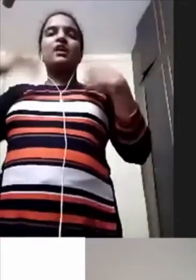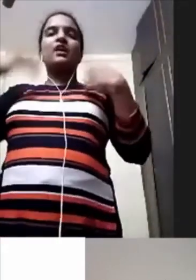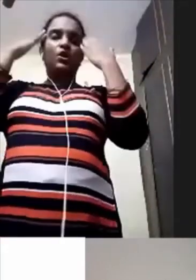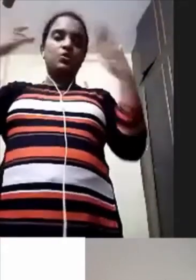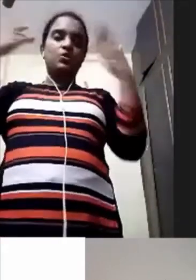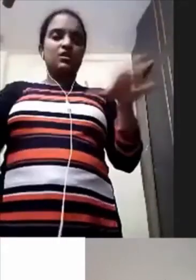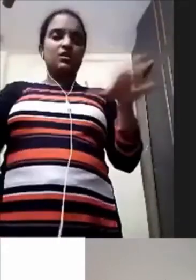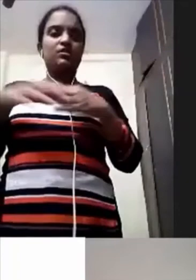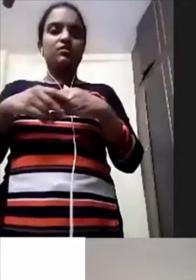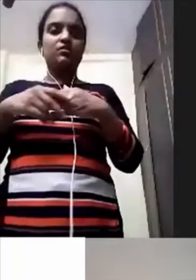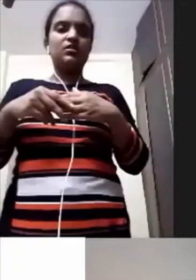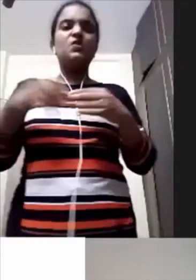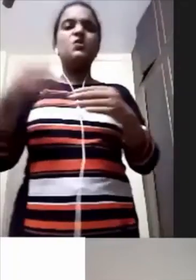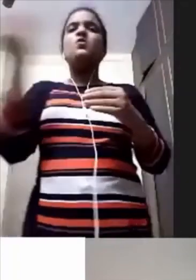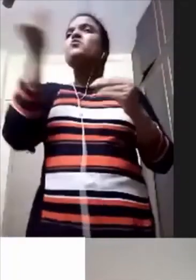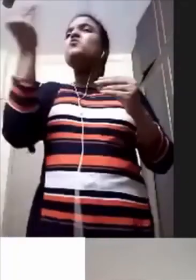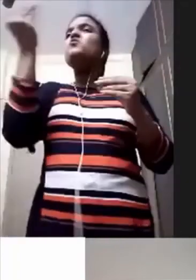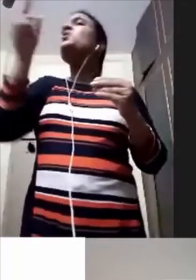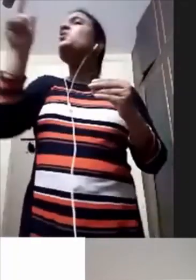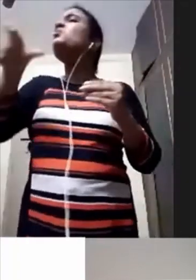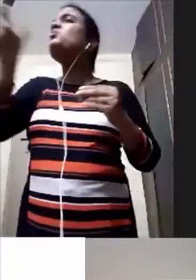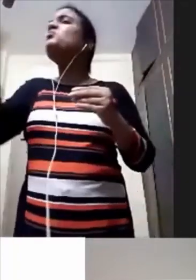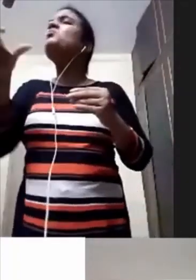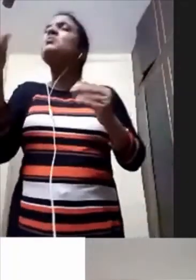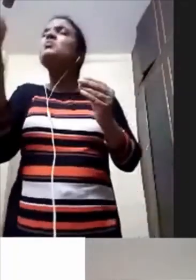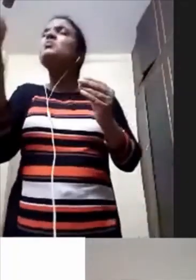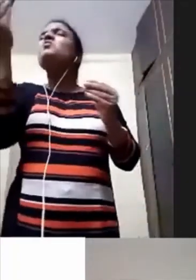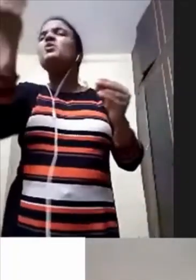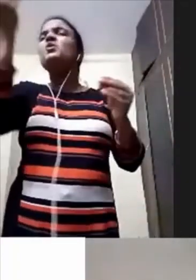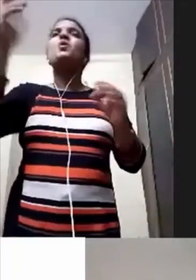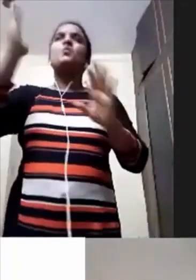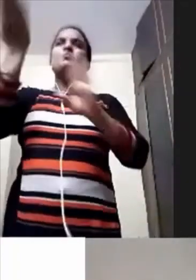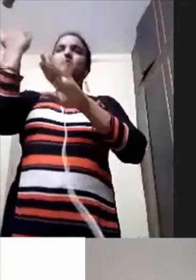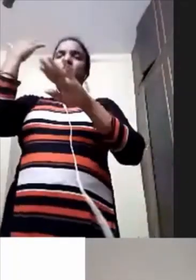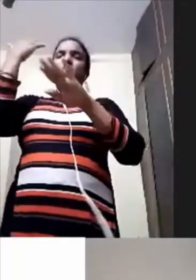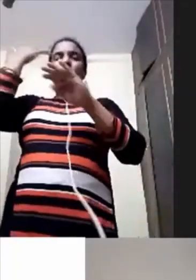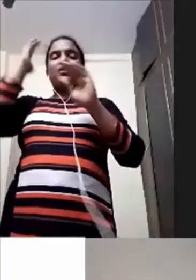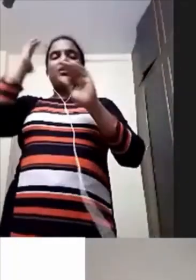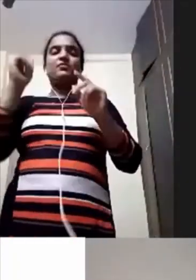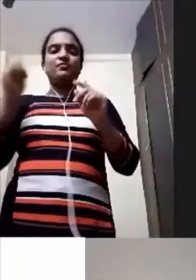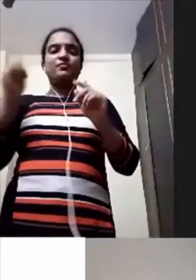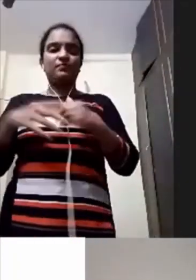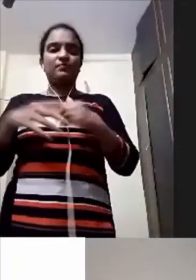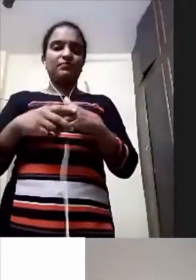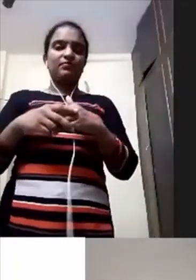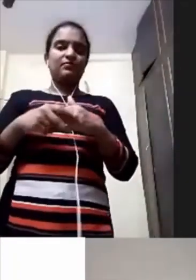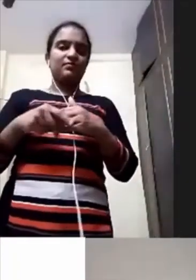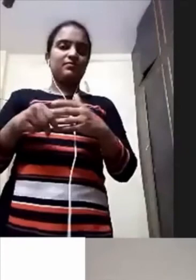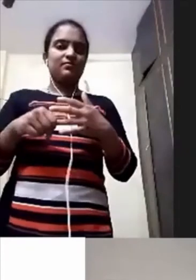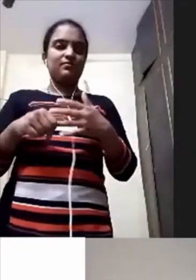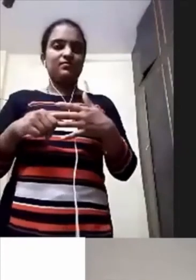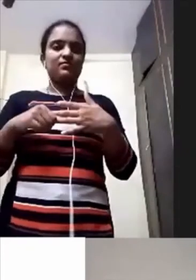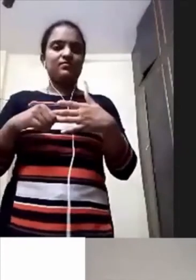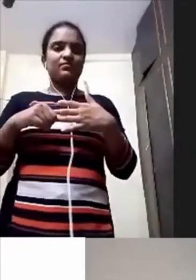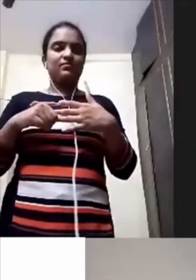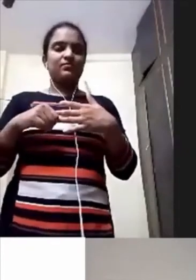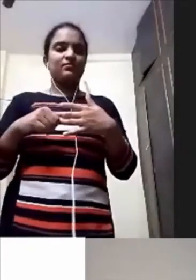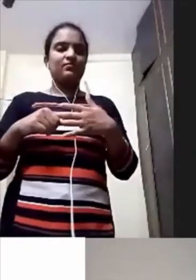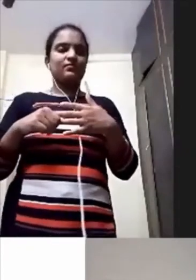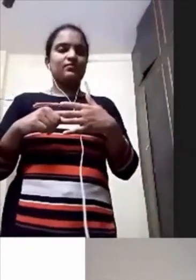Except for a handful of people who actually had the bad fortune of living with me.